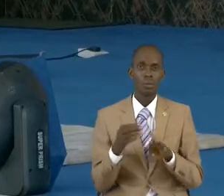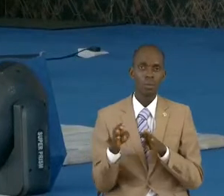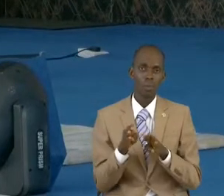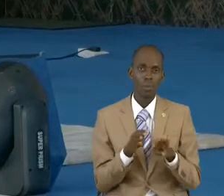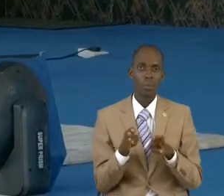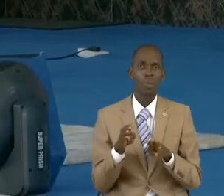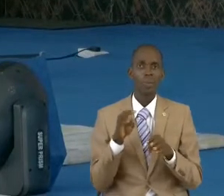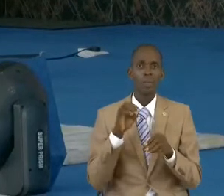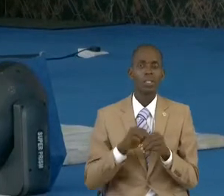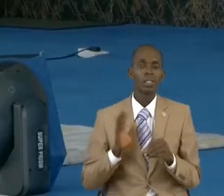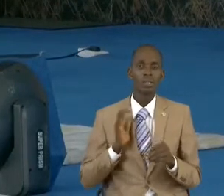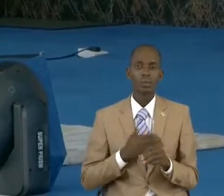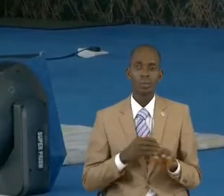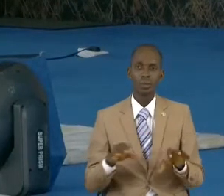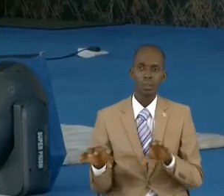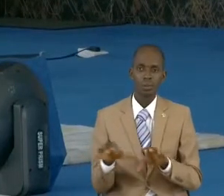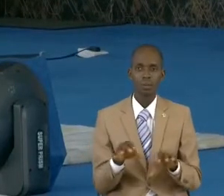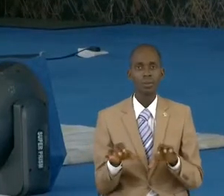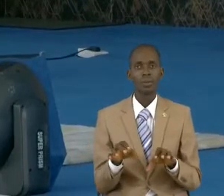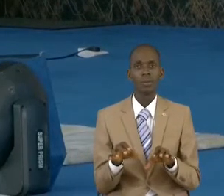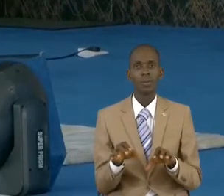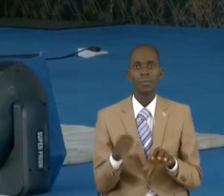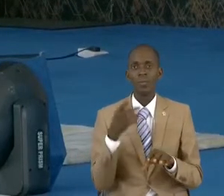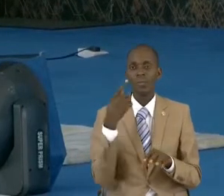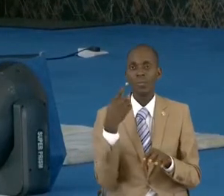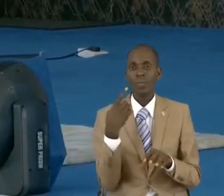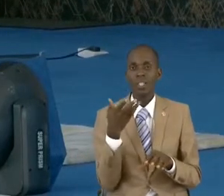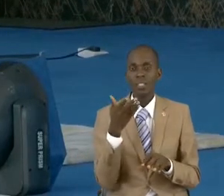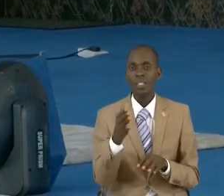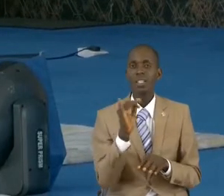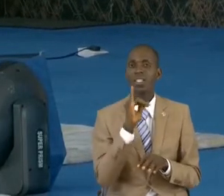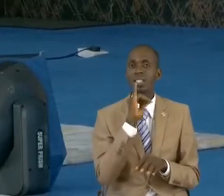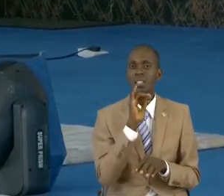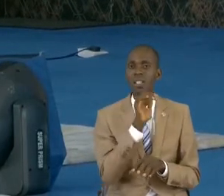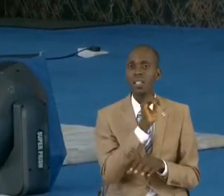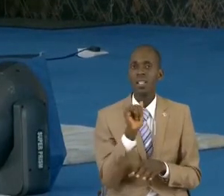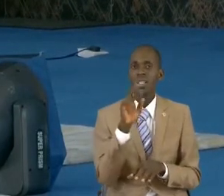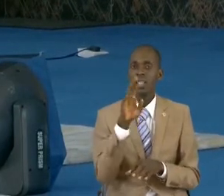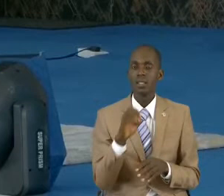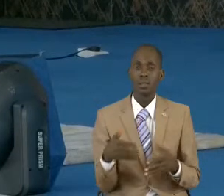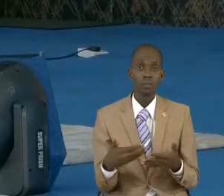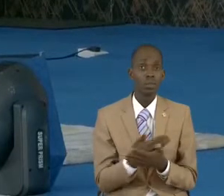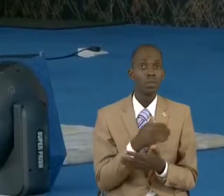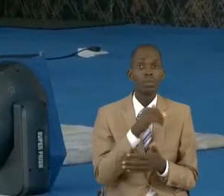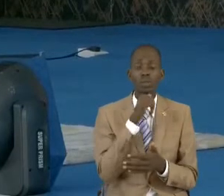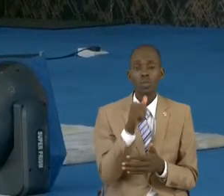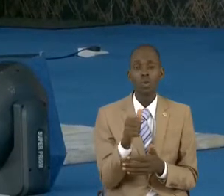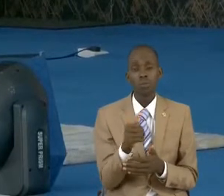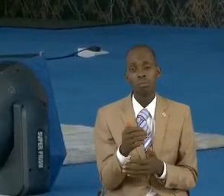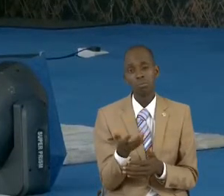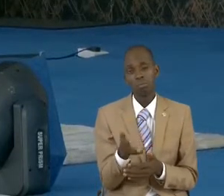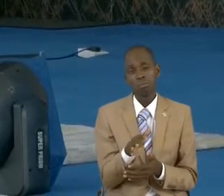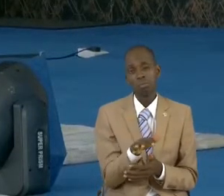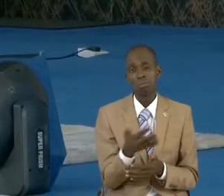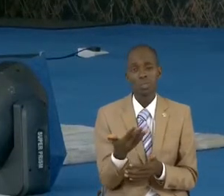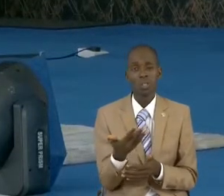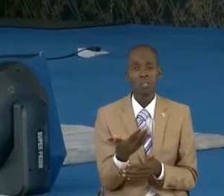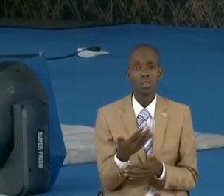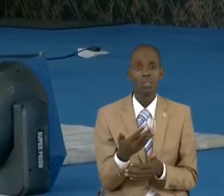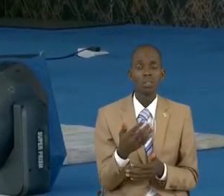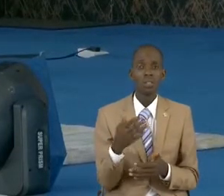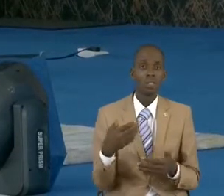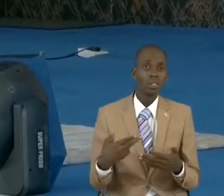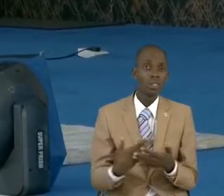our action. There is a renewal, not partial renewal, renewal